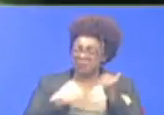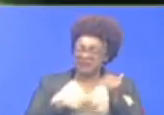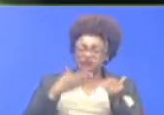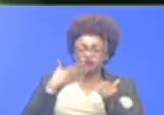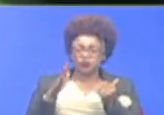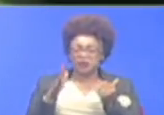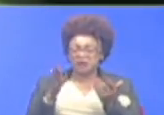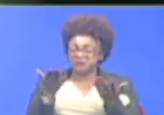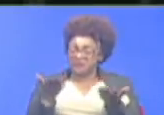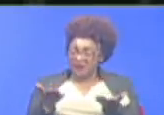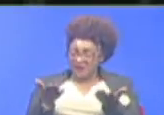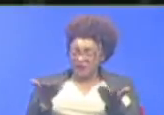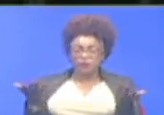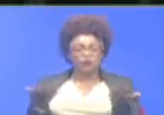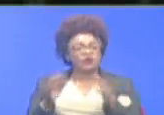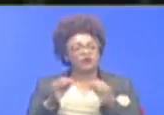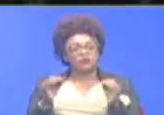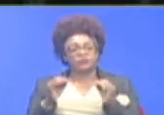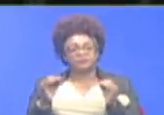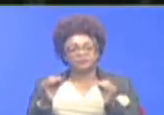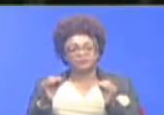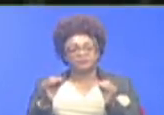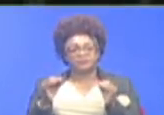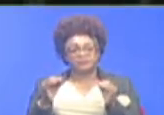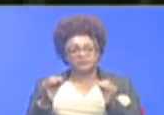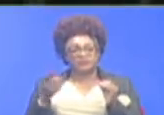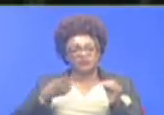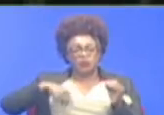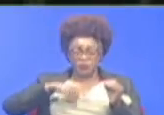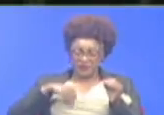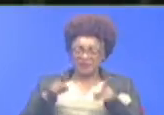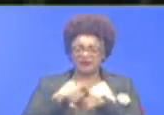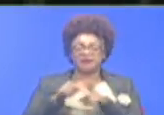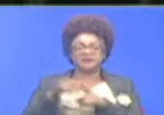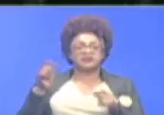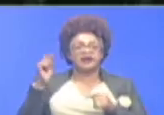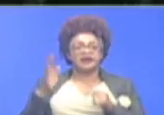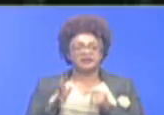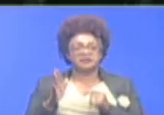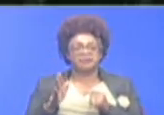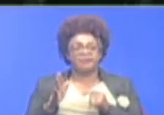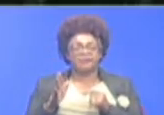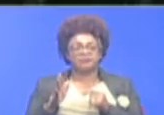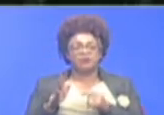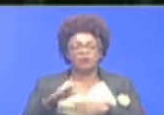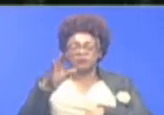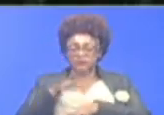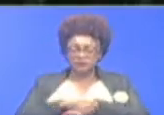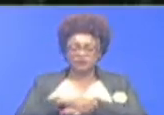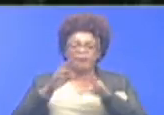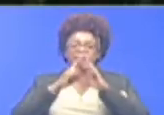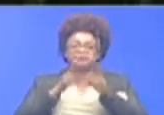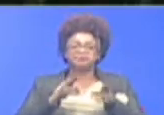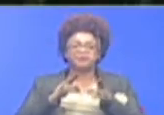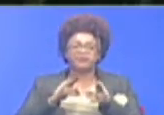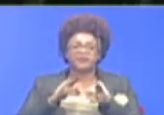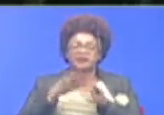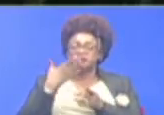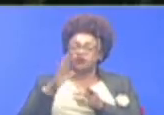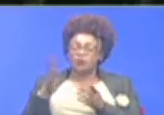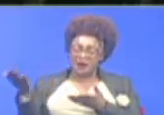your cup or not. Sisi kama wa Kenya, tulipata report, sukari ya mercury iliingia